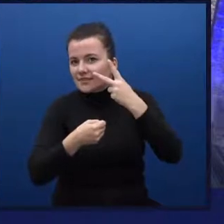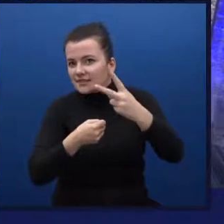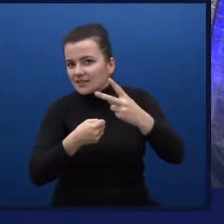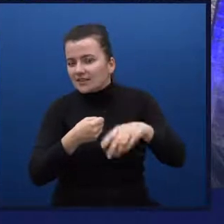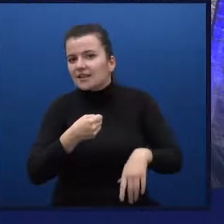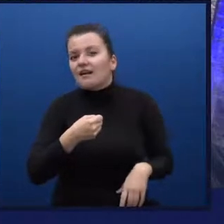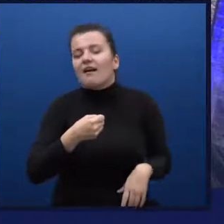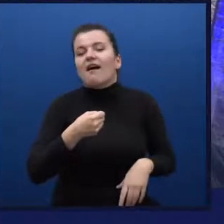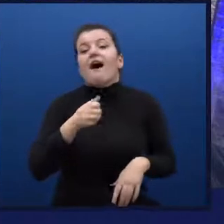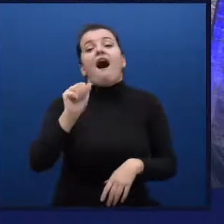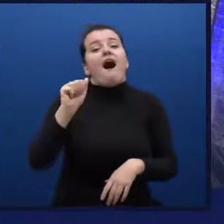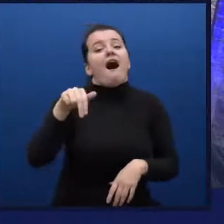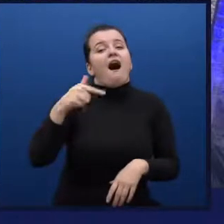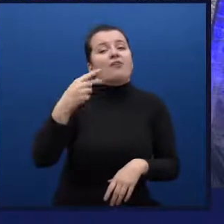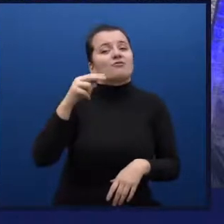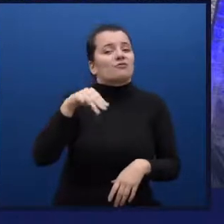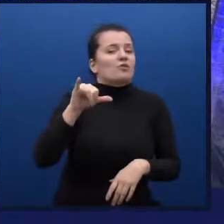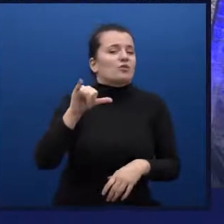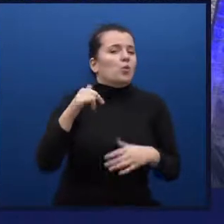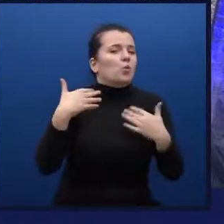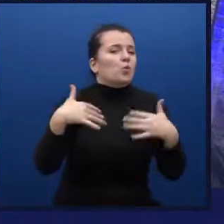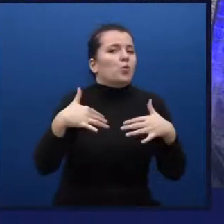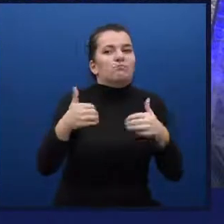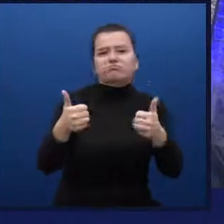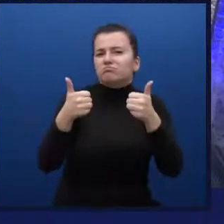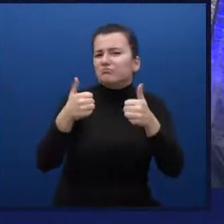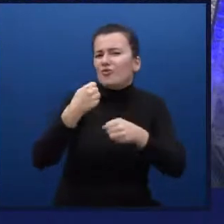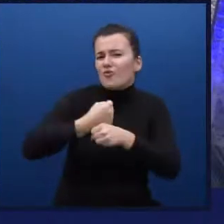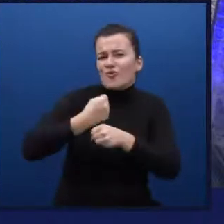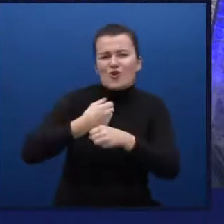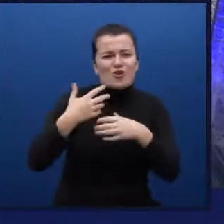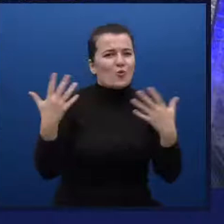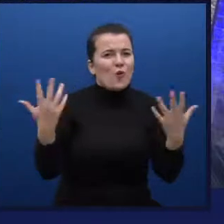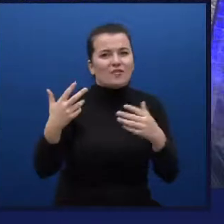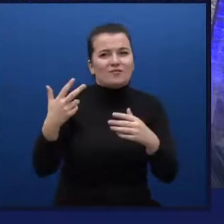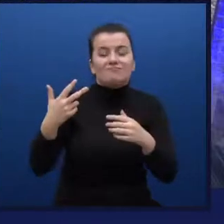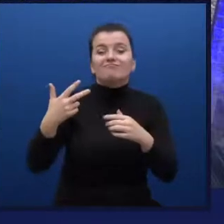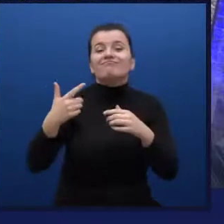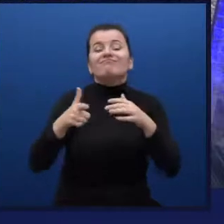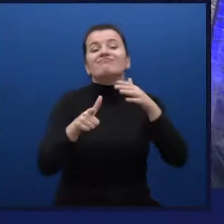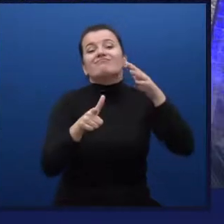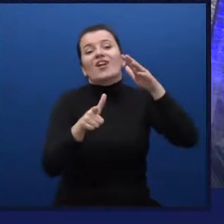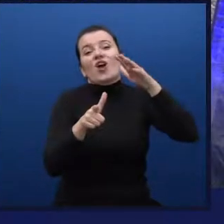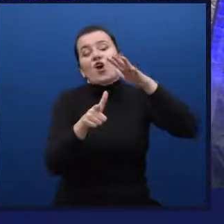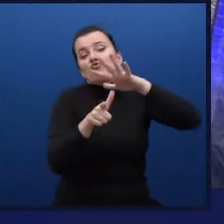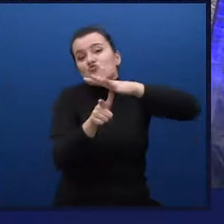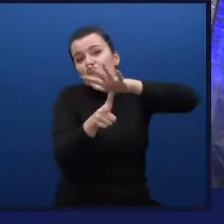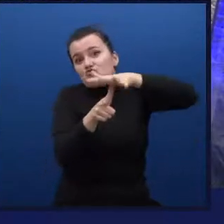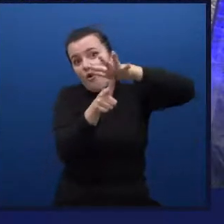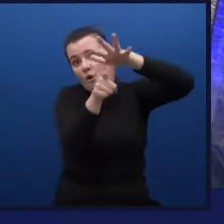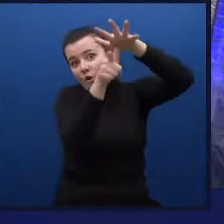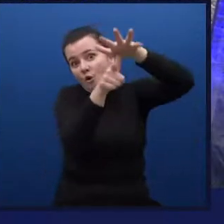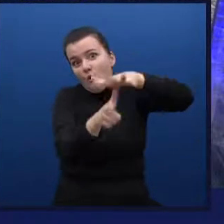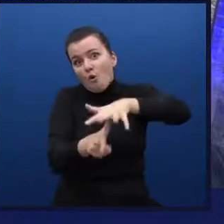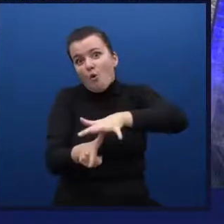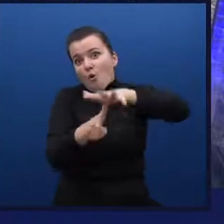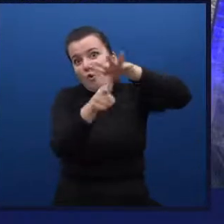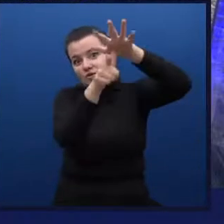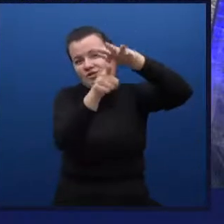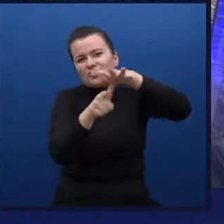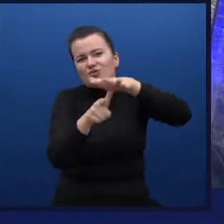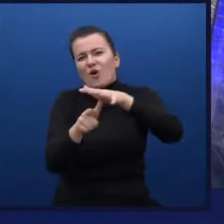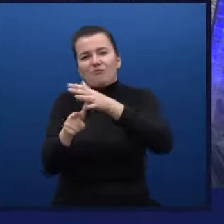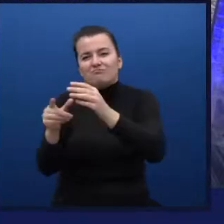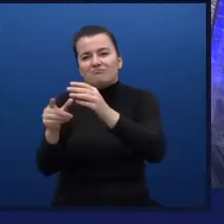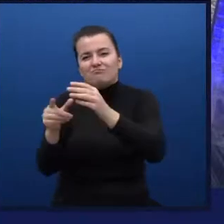But Anthony does a lot of great work integrating drones and HoloLens and solves some